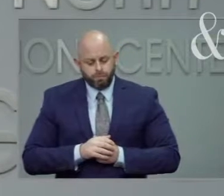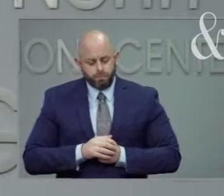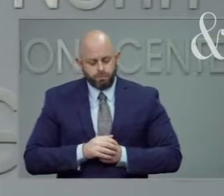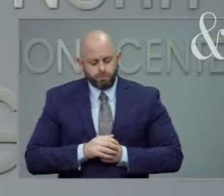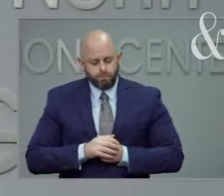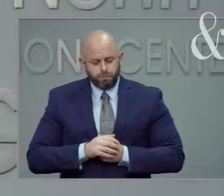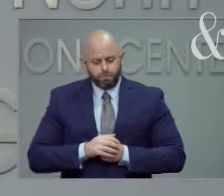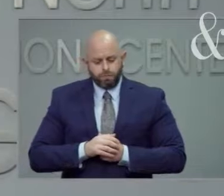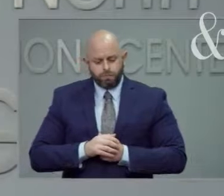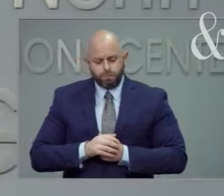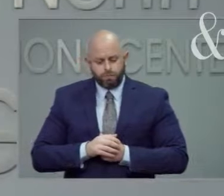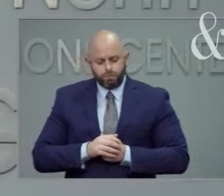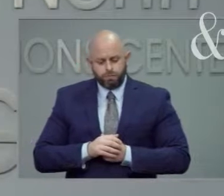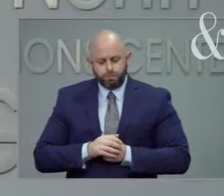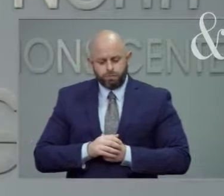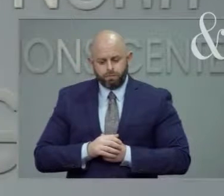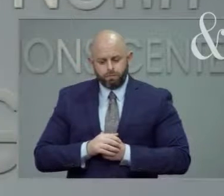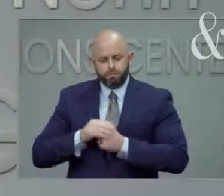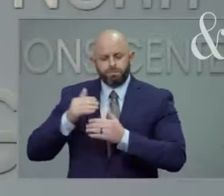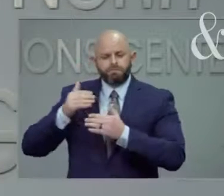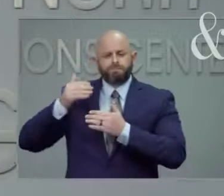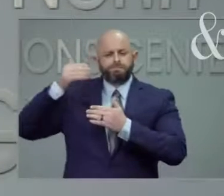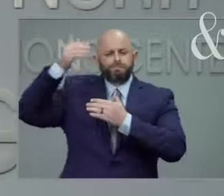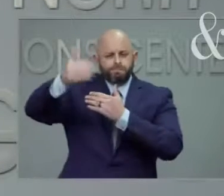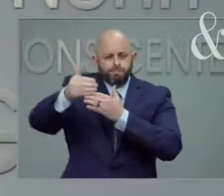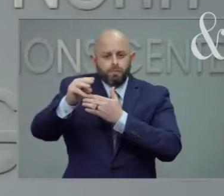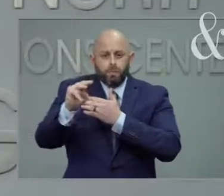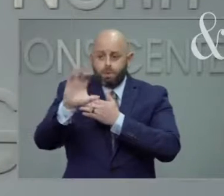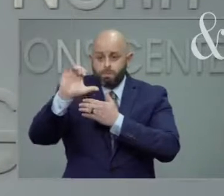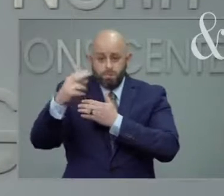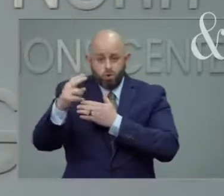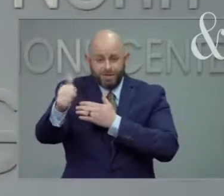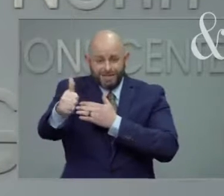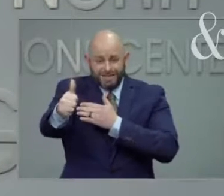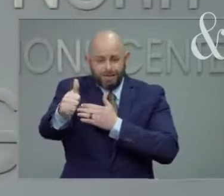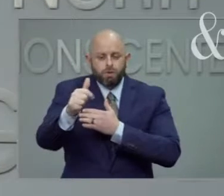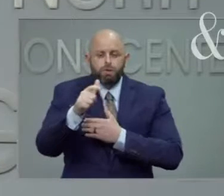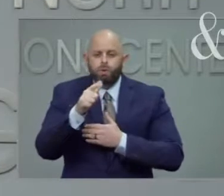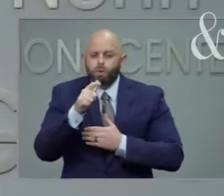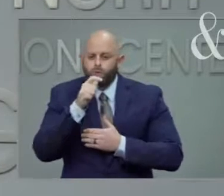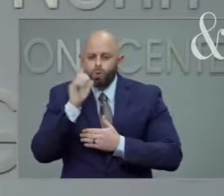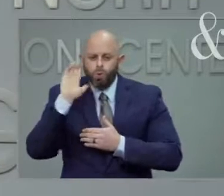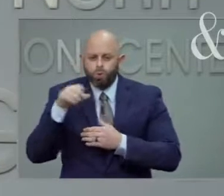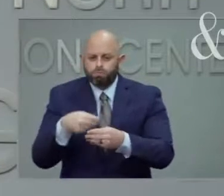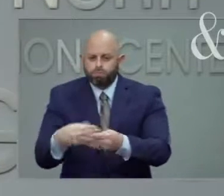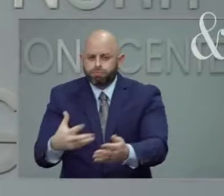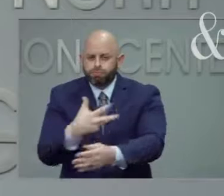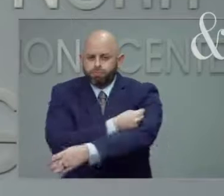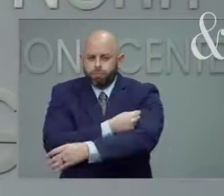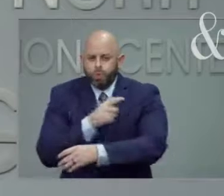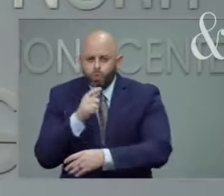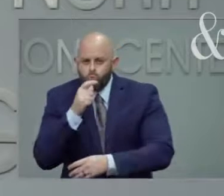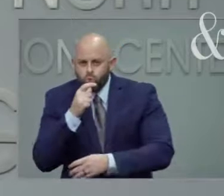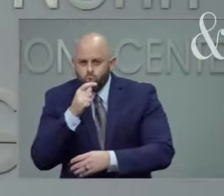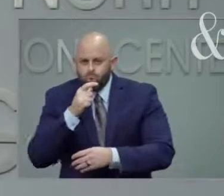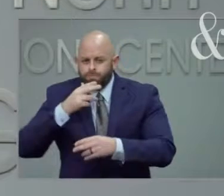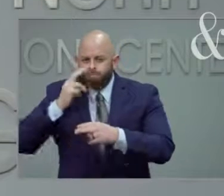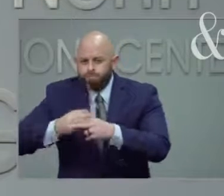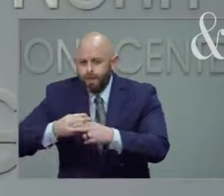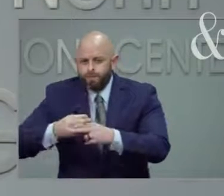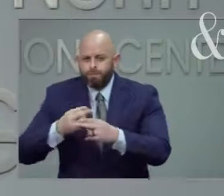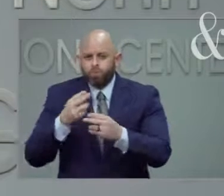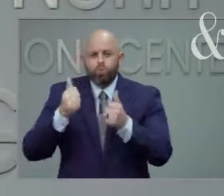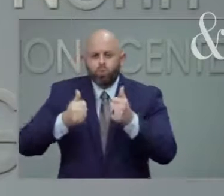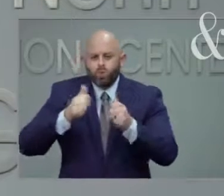any list of priorities of which essential workers may start on March 10th, or is that a situation that you're going to open it to all